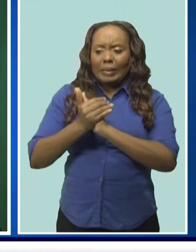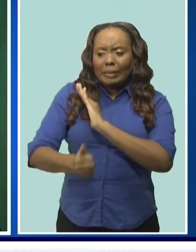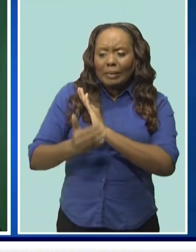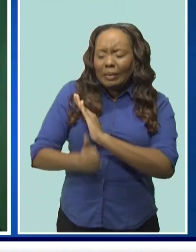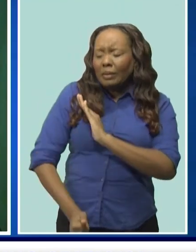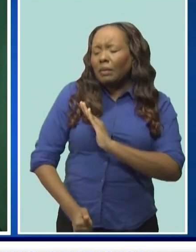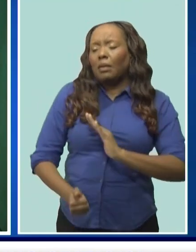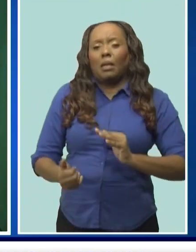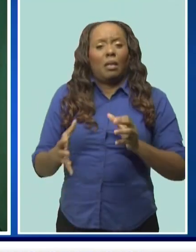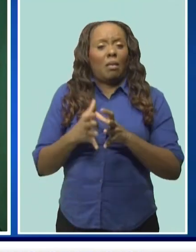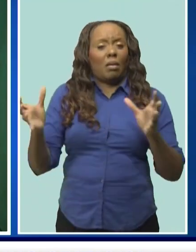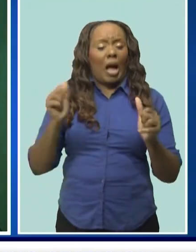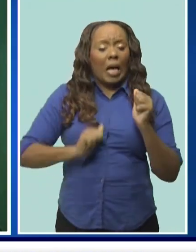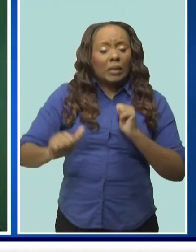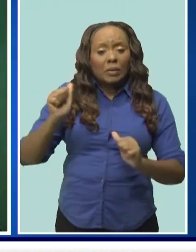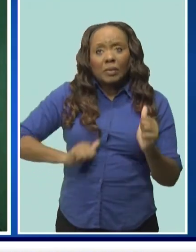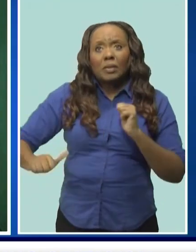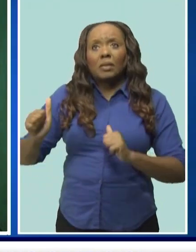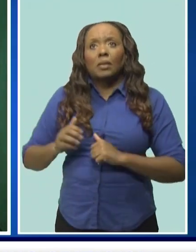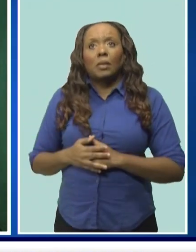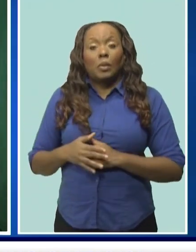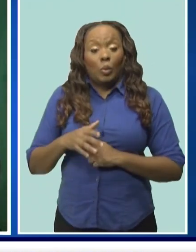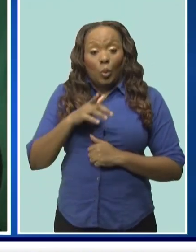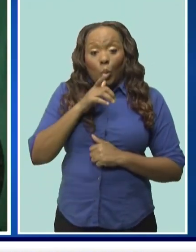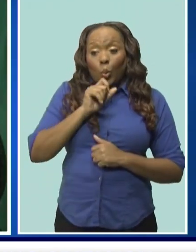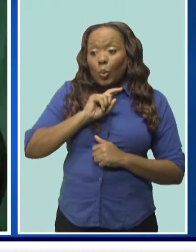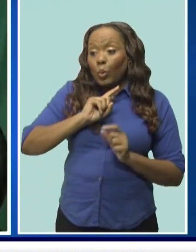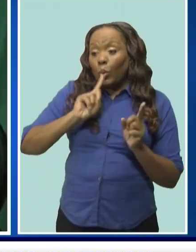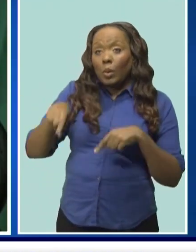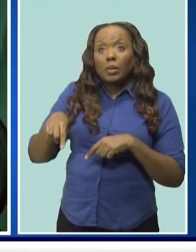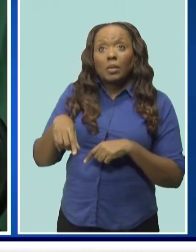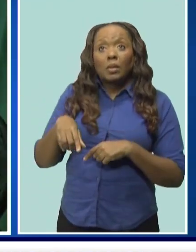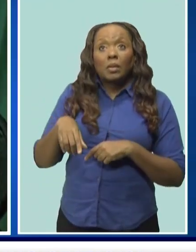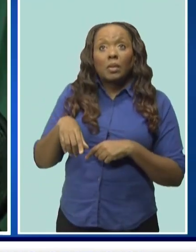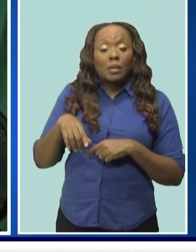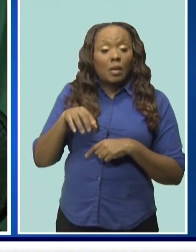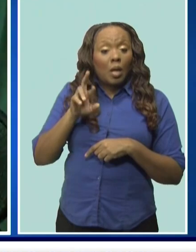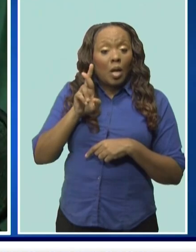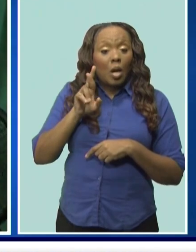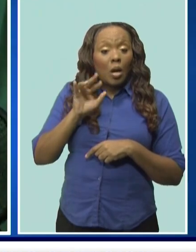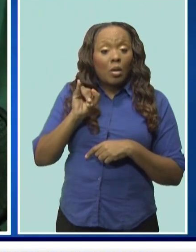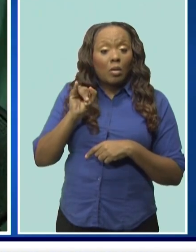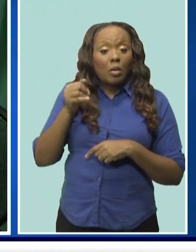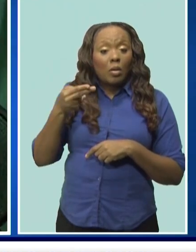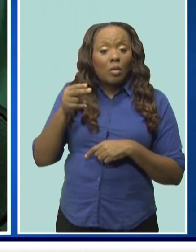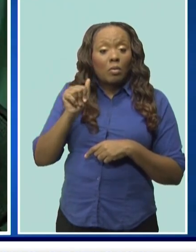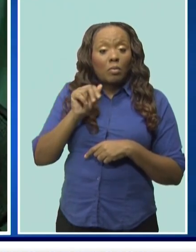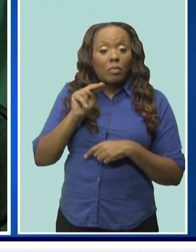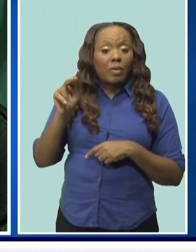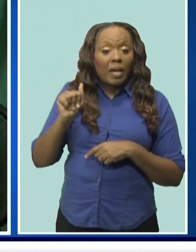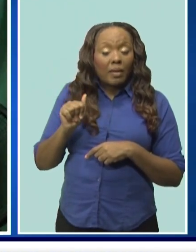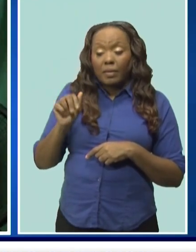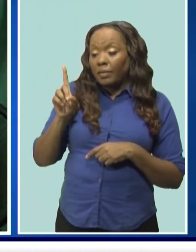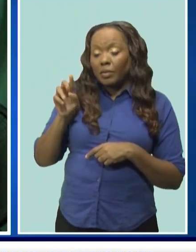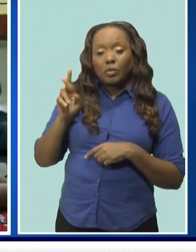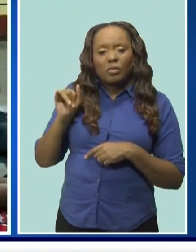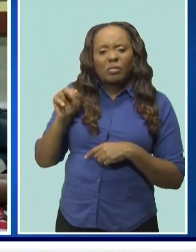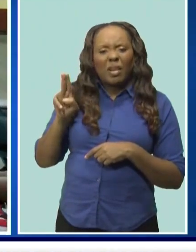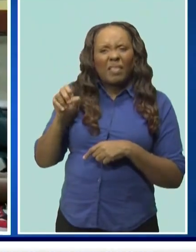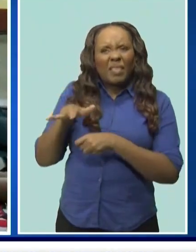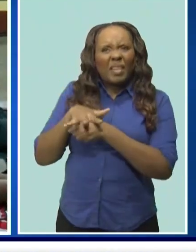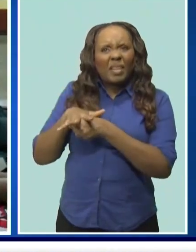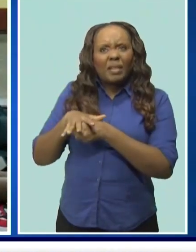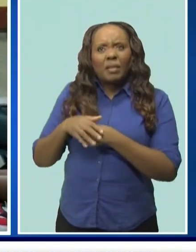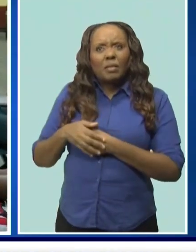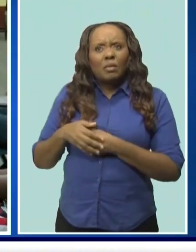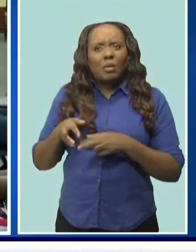lots of spin-off activities. Who was on Rihanna Drive yesterday? When I saw the videos, we left Kensington, we had no Rihanna Drive. The roads